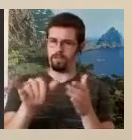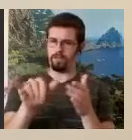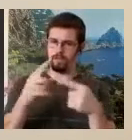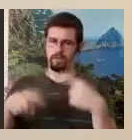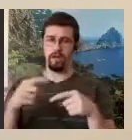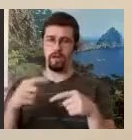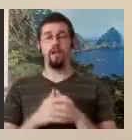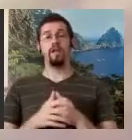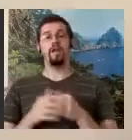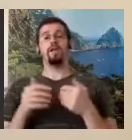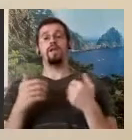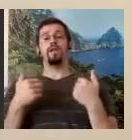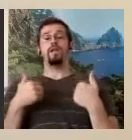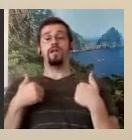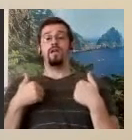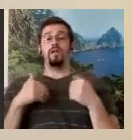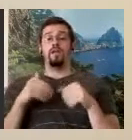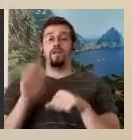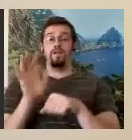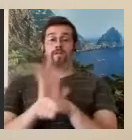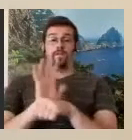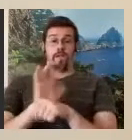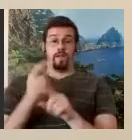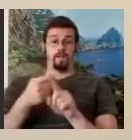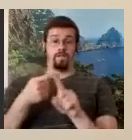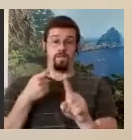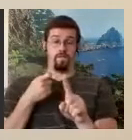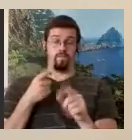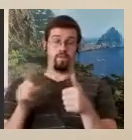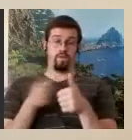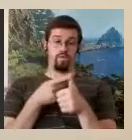deviate from the original